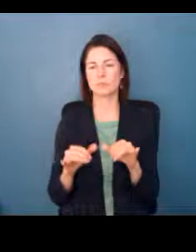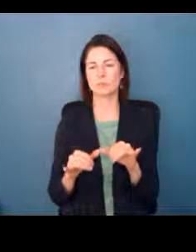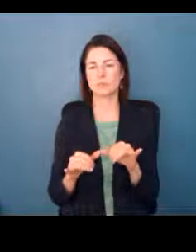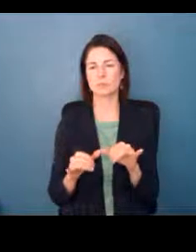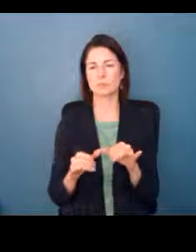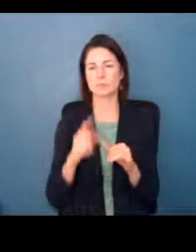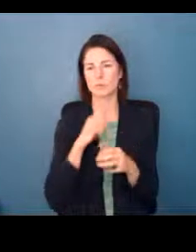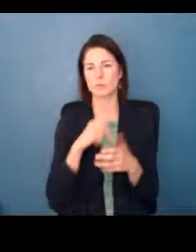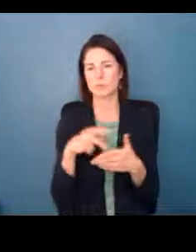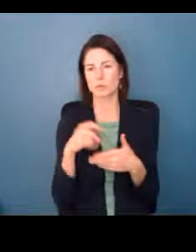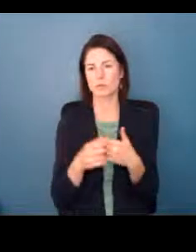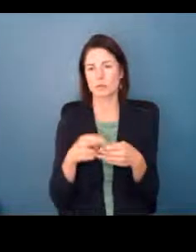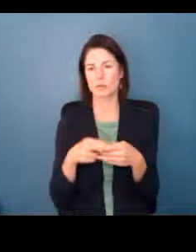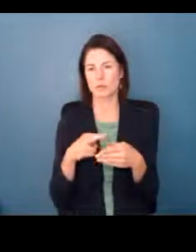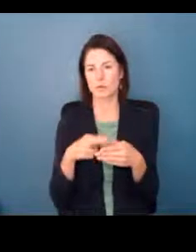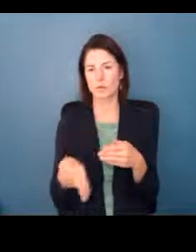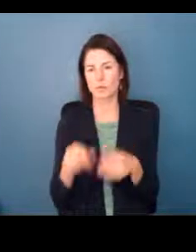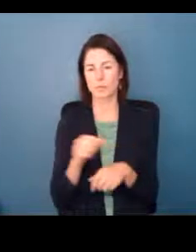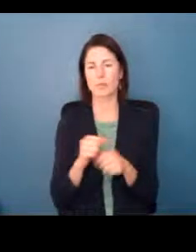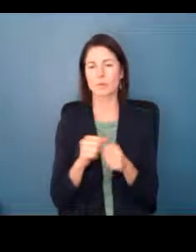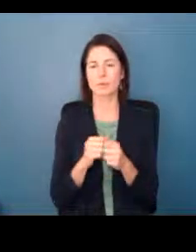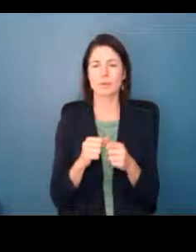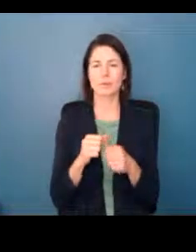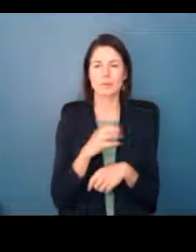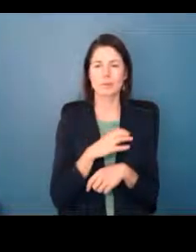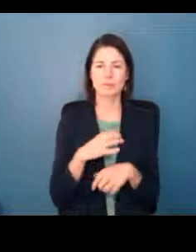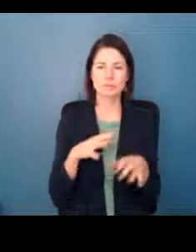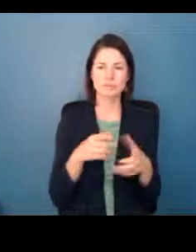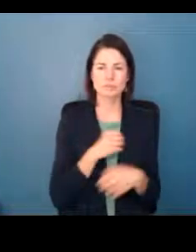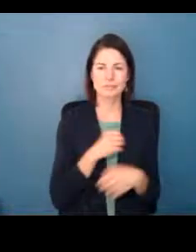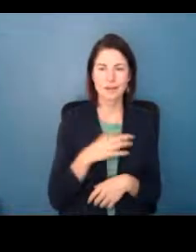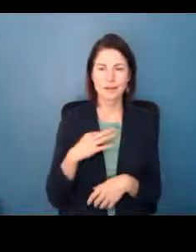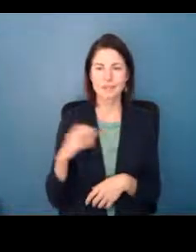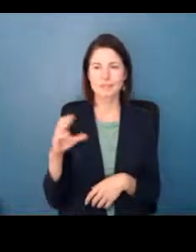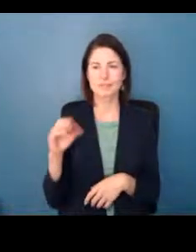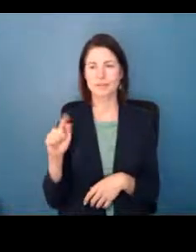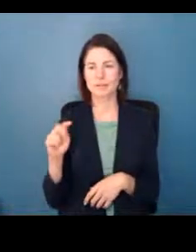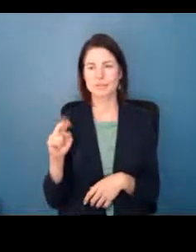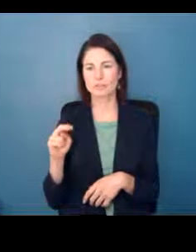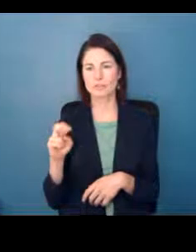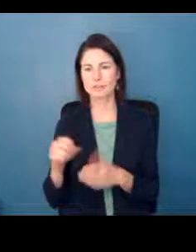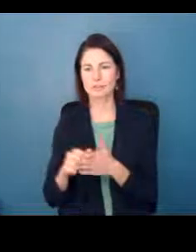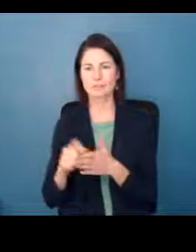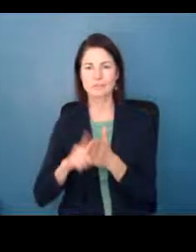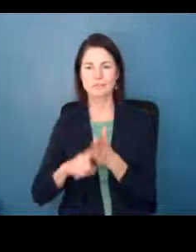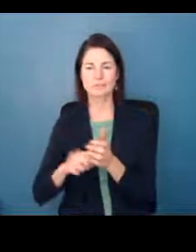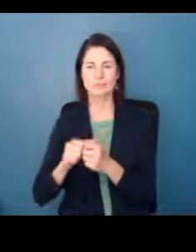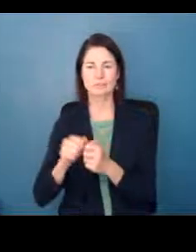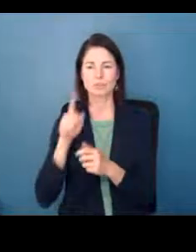project outcomes. We're going to be working with commission staff and with Caltrans on that study with the researchers.